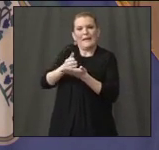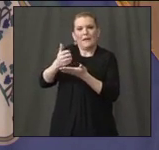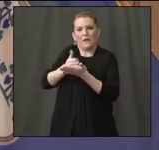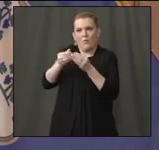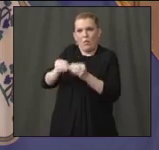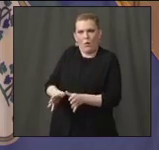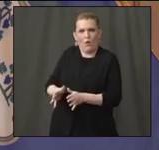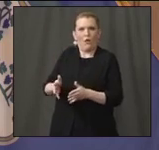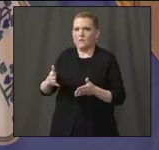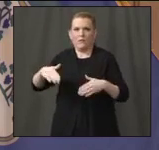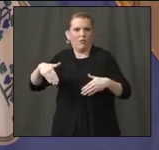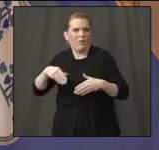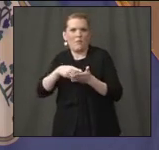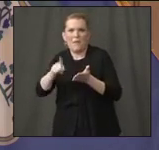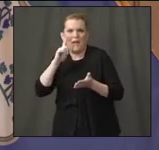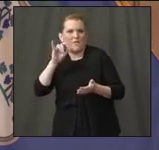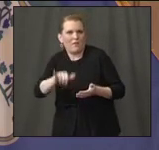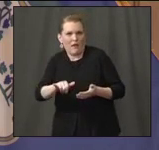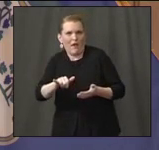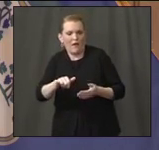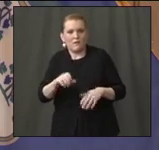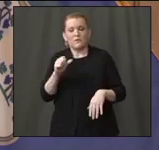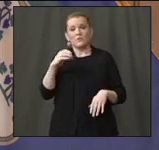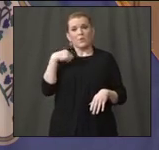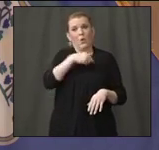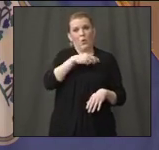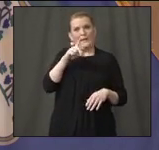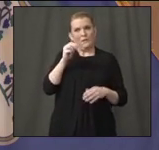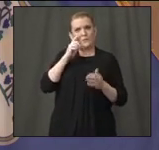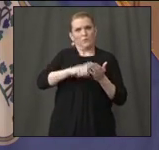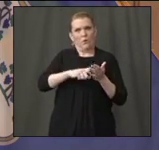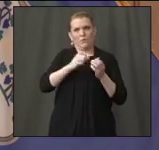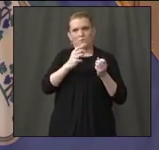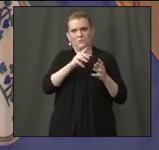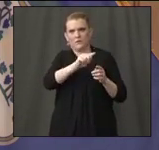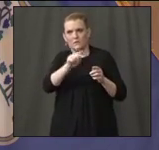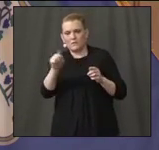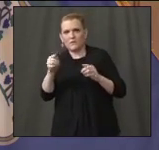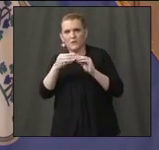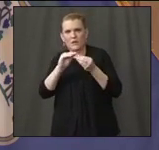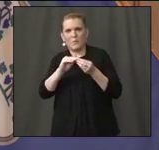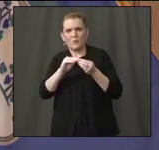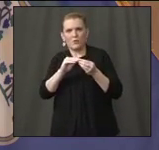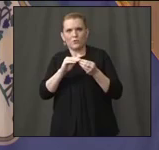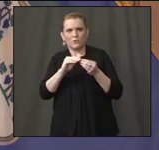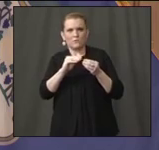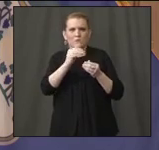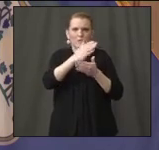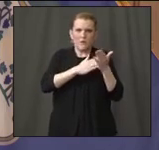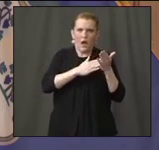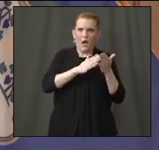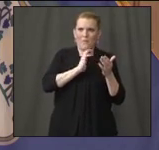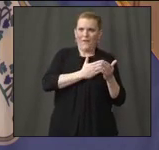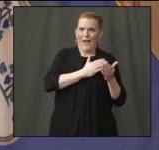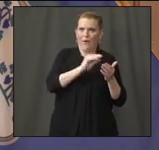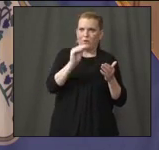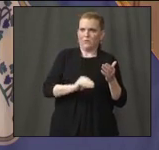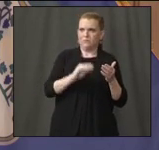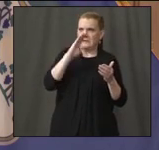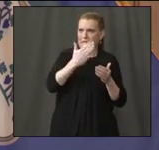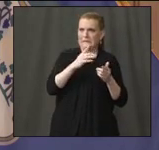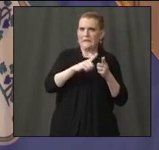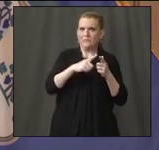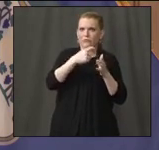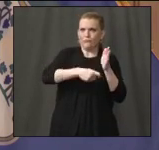lost revenues. Maybe 10, 15% is related to COVID-related expenses that aren't reimbursed.